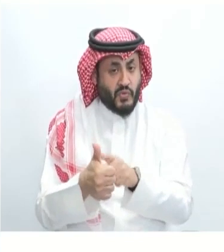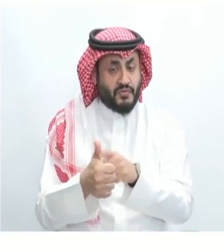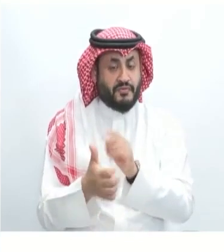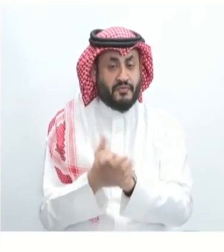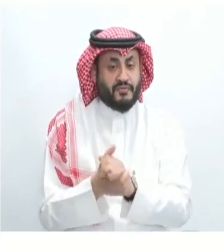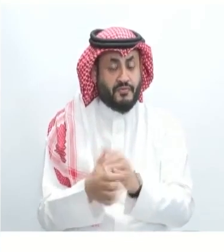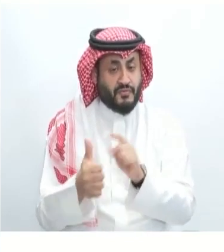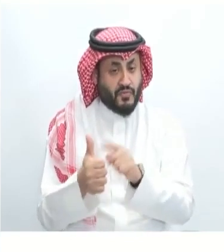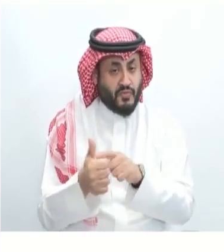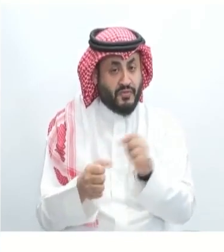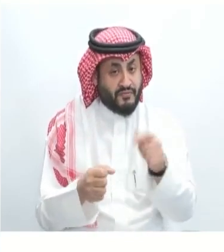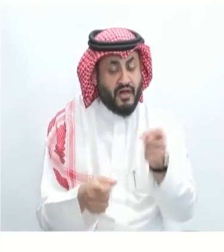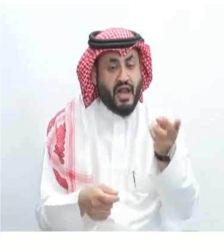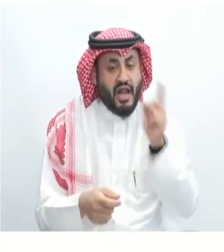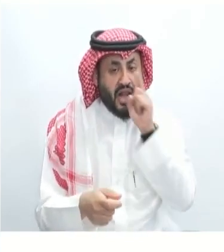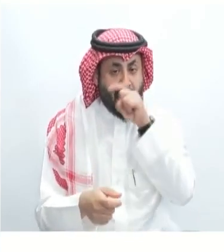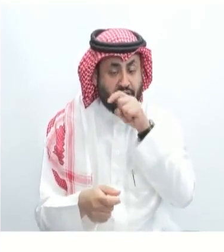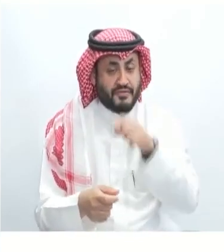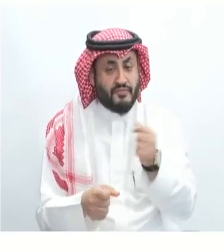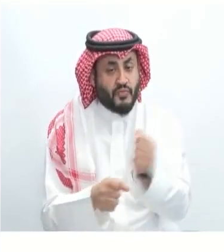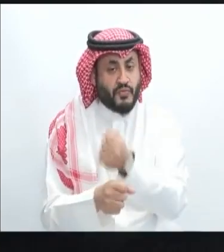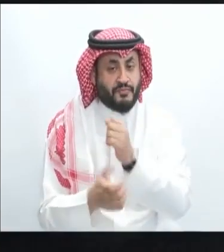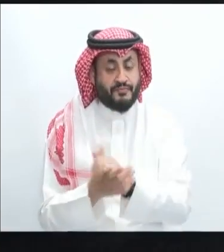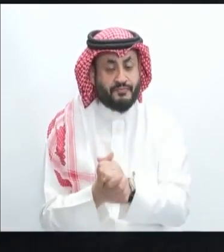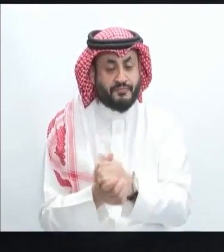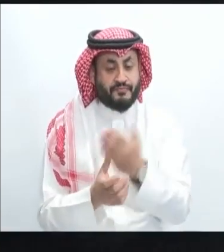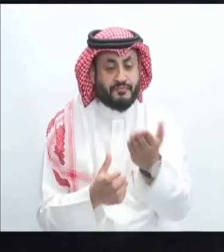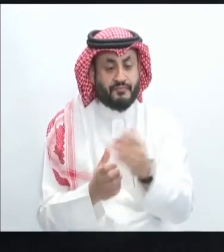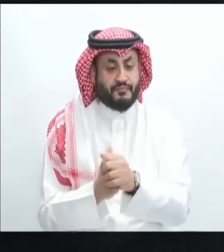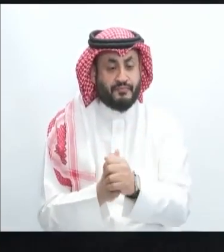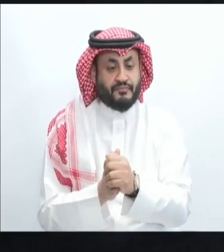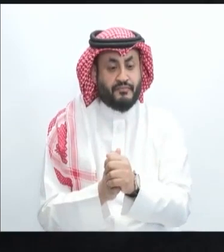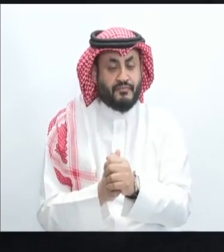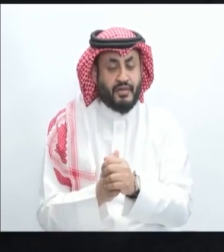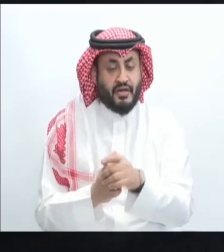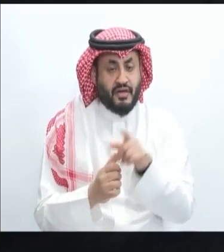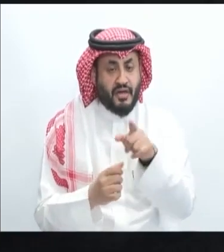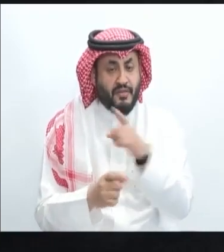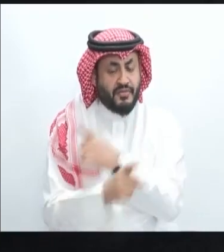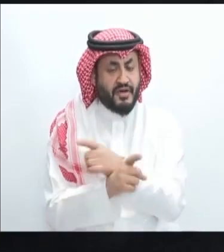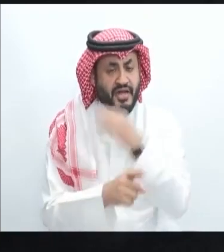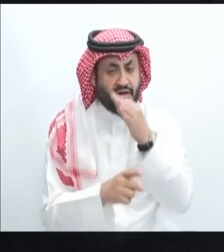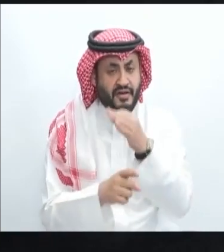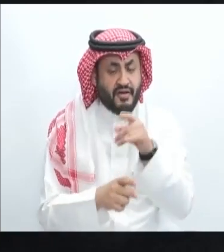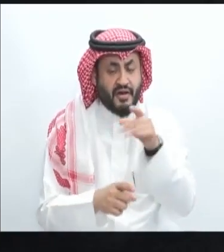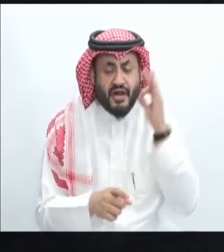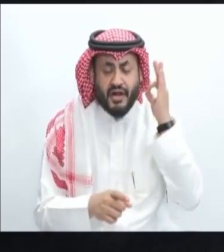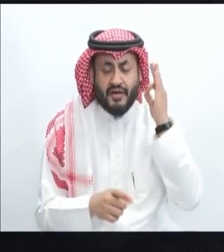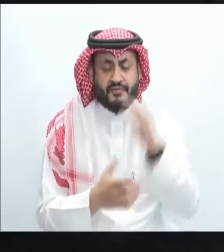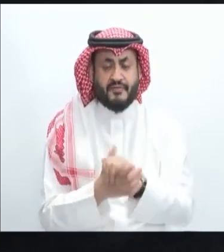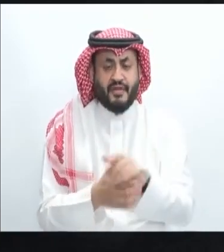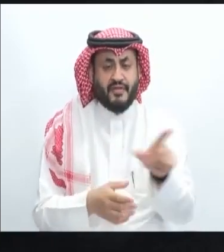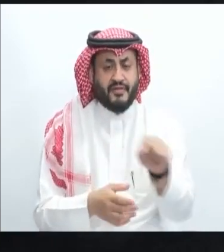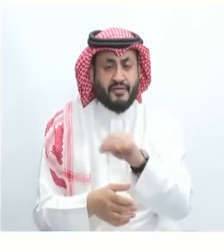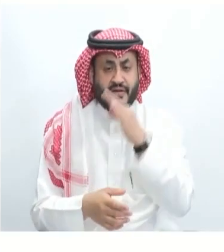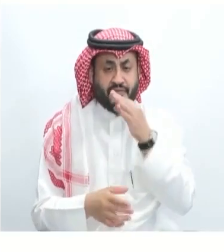me and you should do. So I'm going to say them, and I would like you to listen to them and say them also after